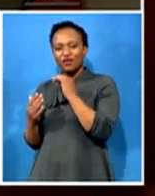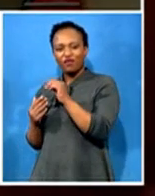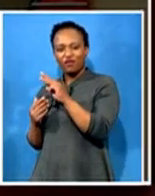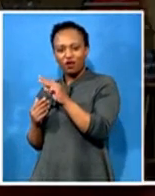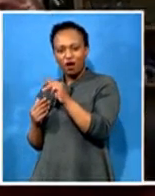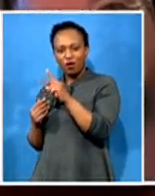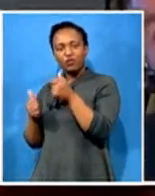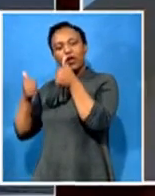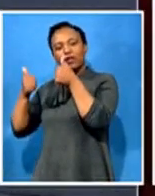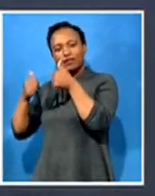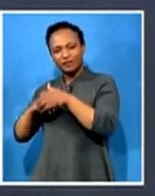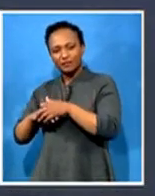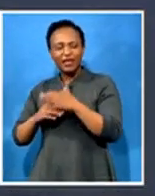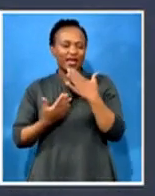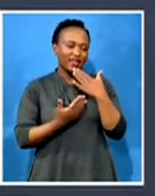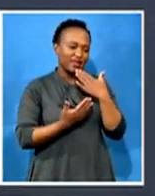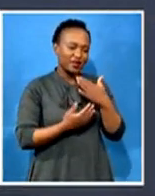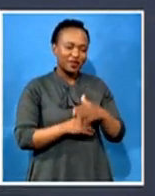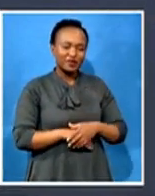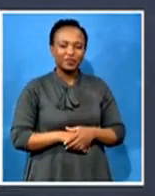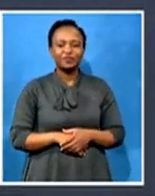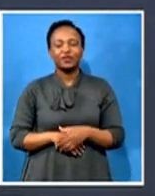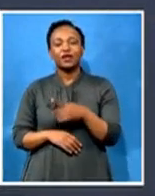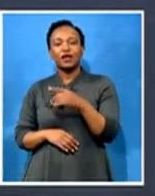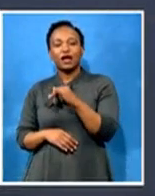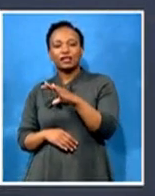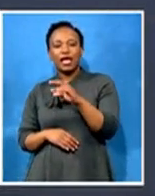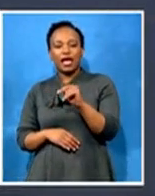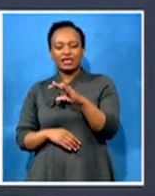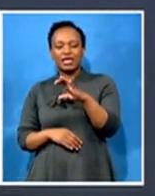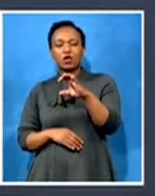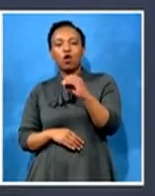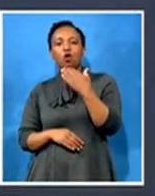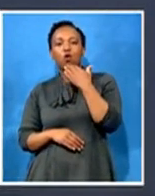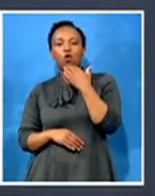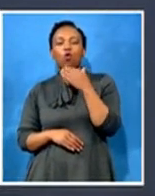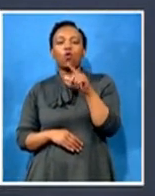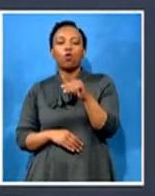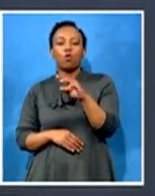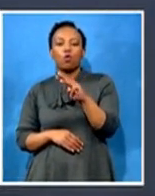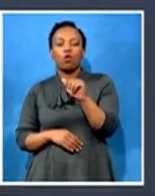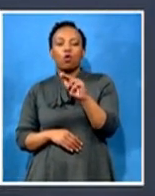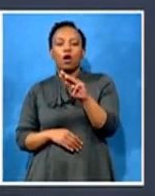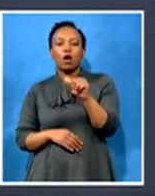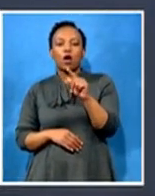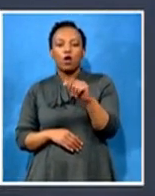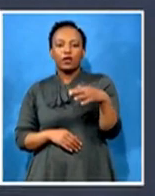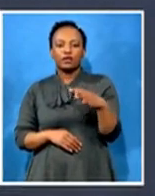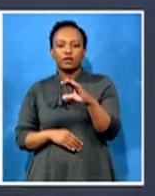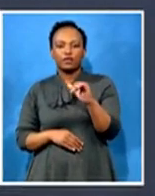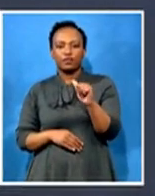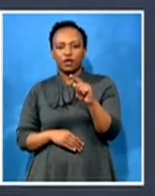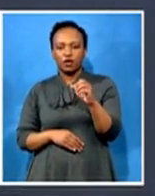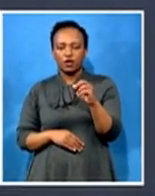All right, that was the I.C.N CEO Howard Catton there. I want to take you now to Tanzania. The funeral service of the